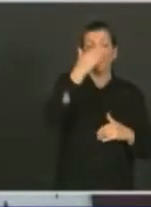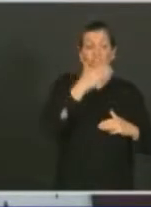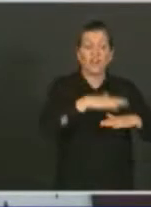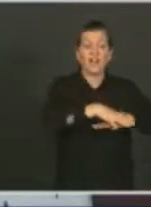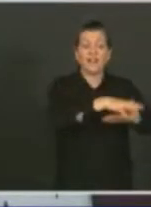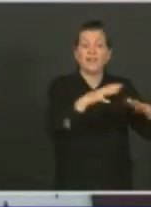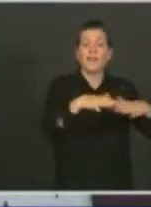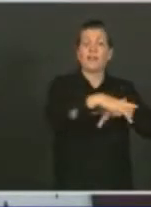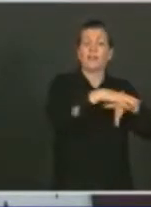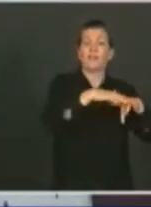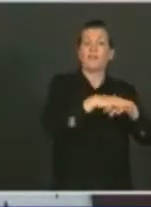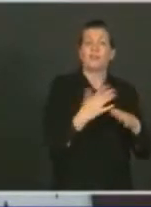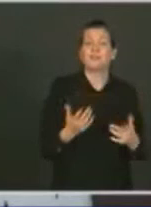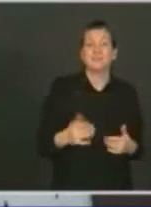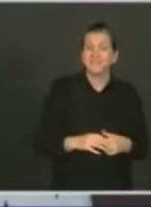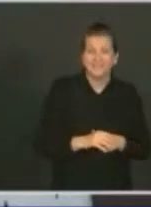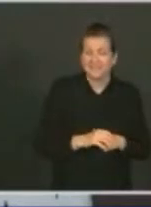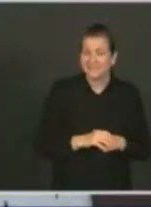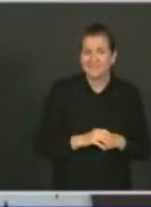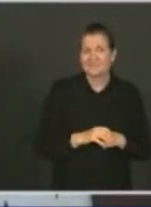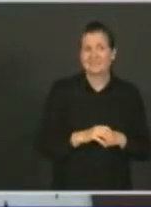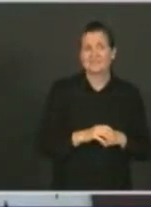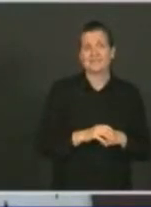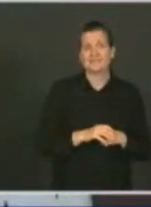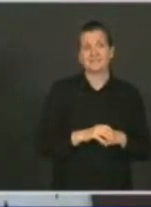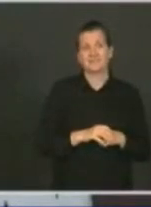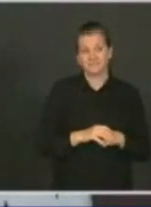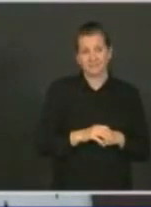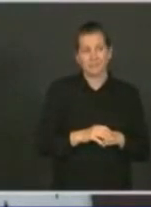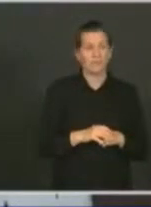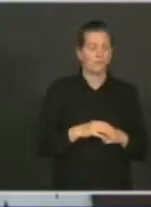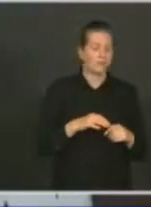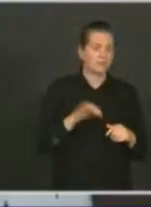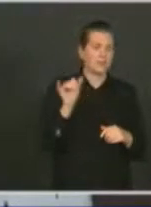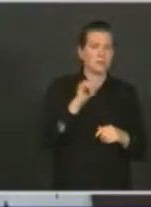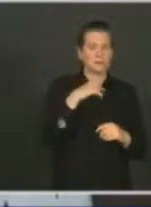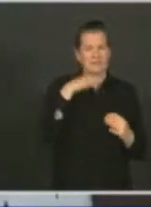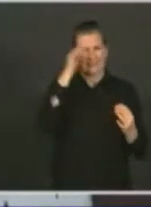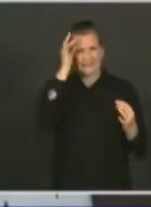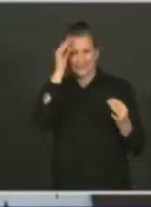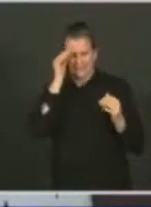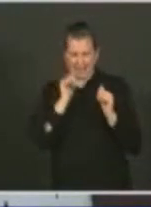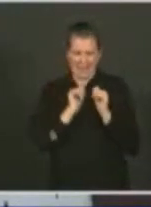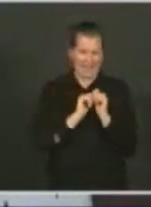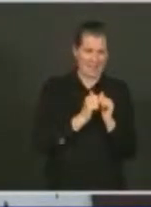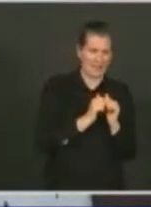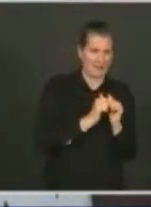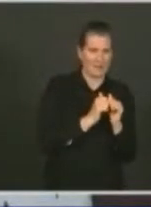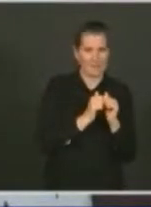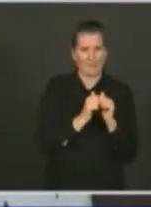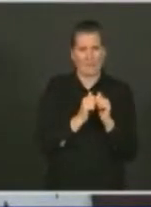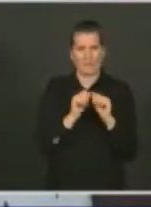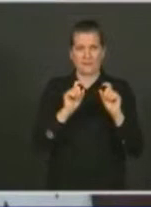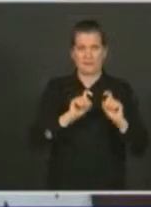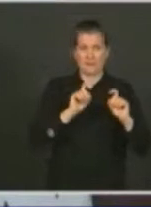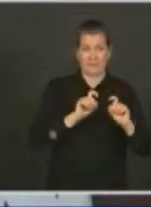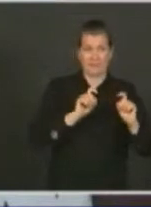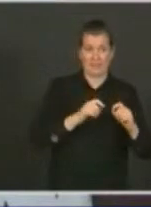So that's my thinking. I'm also thinking about how testing, we have more levers at our disposal right